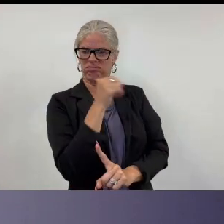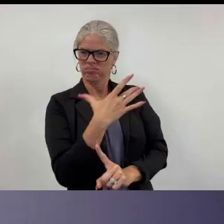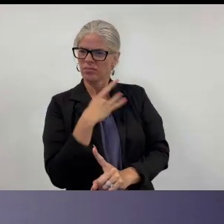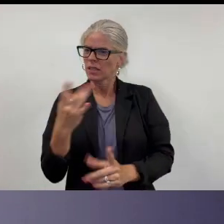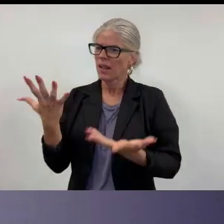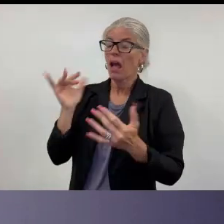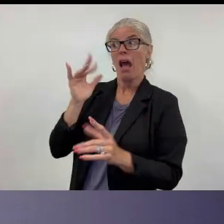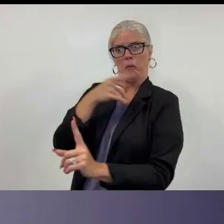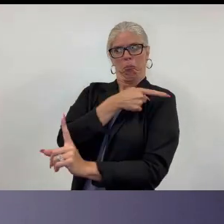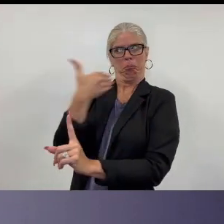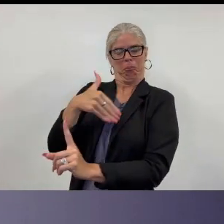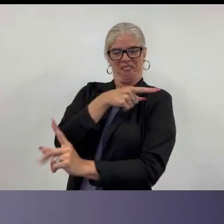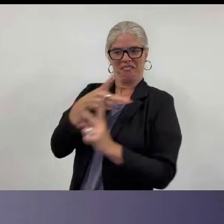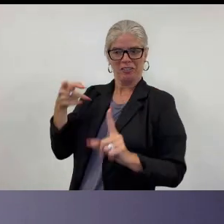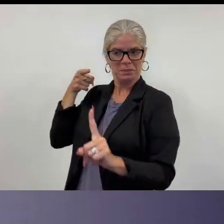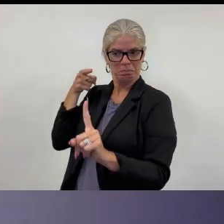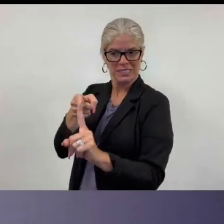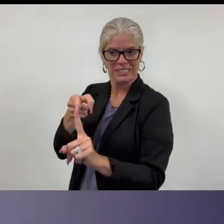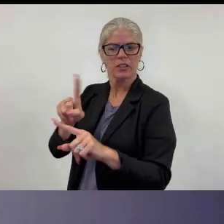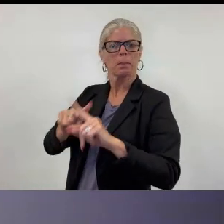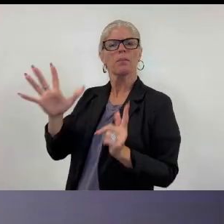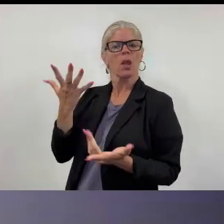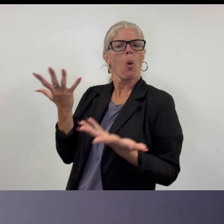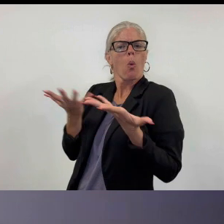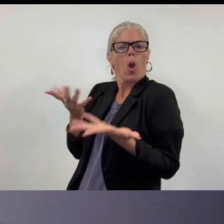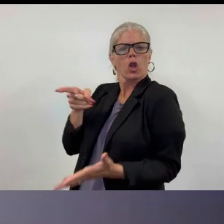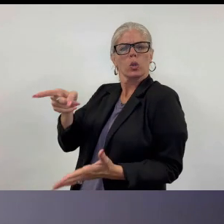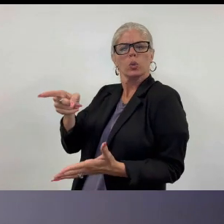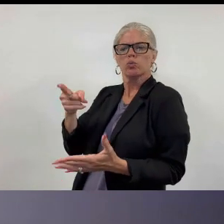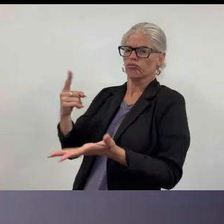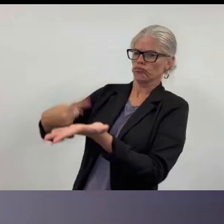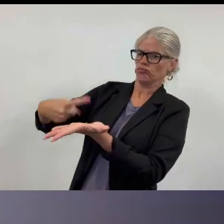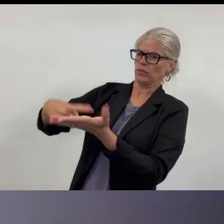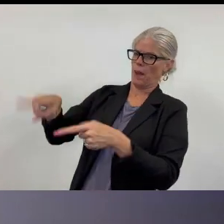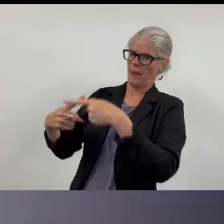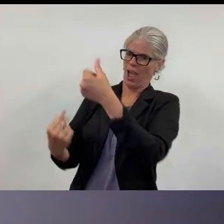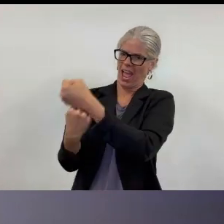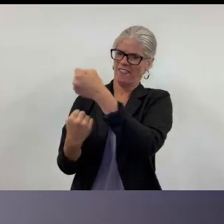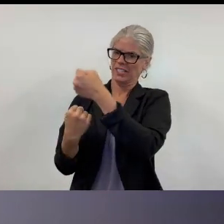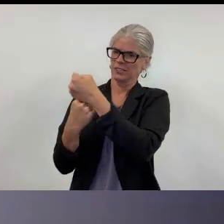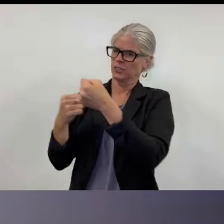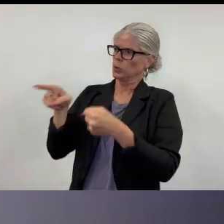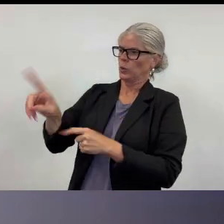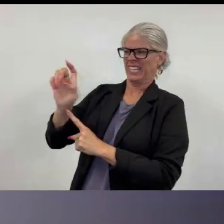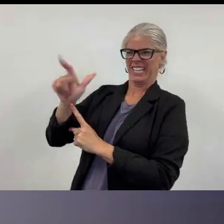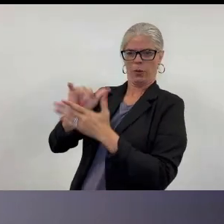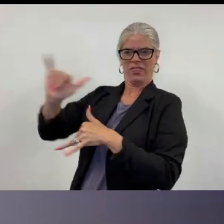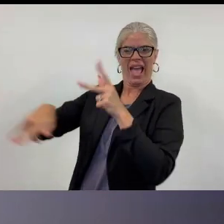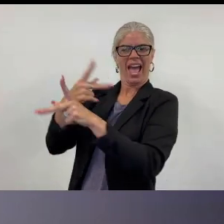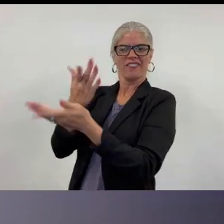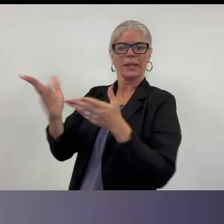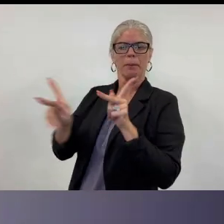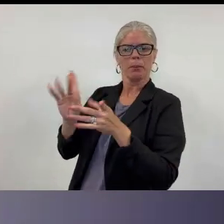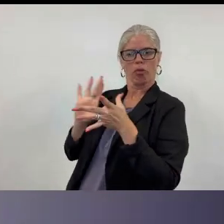about your advocacy, because somebody wrote in and they had a very legitimate question about, what do you say to those people that